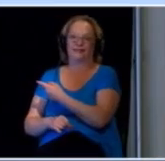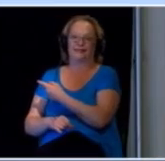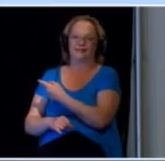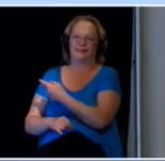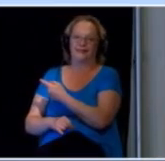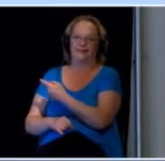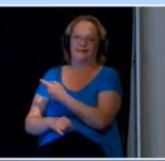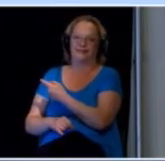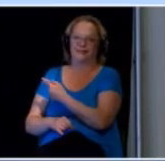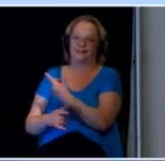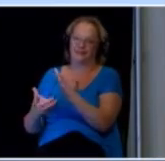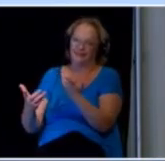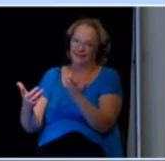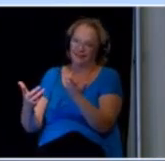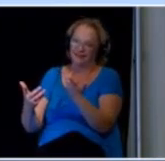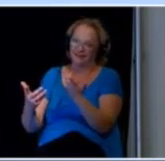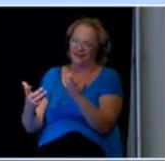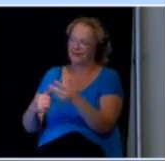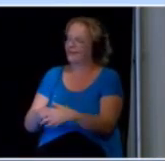So it's a lot.